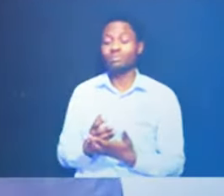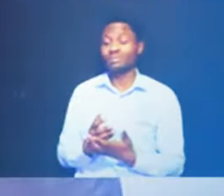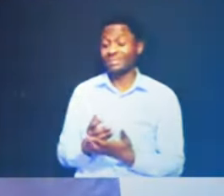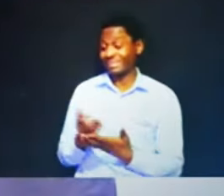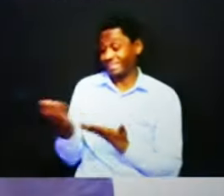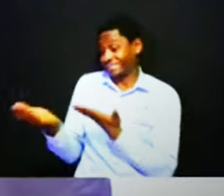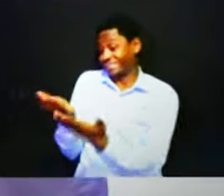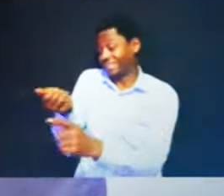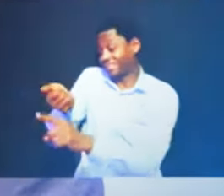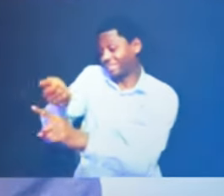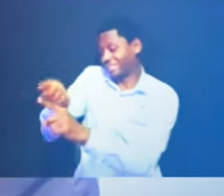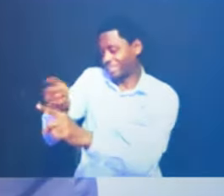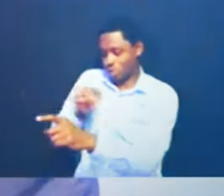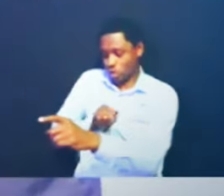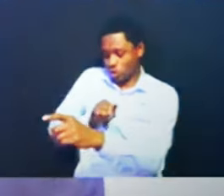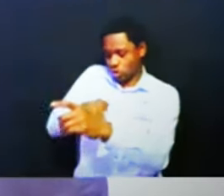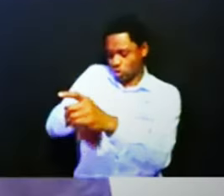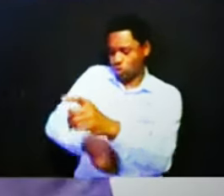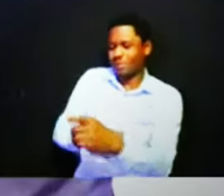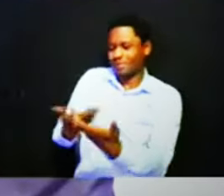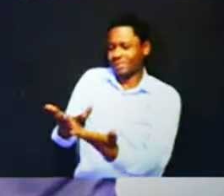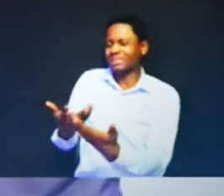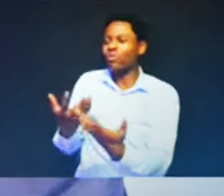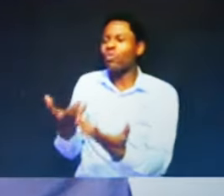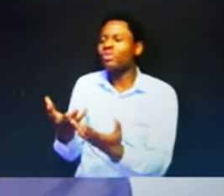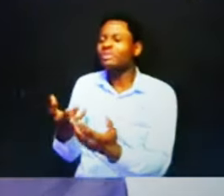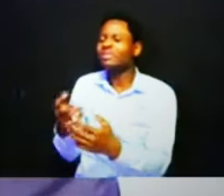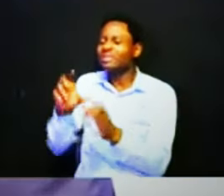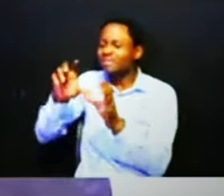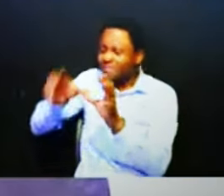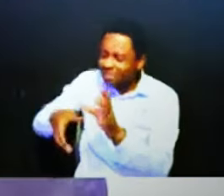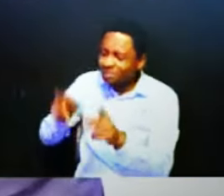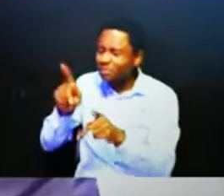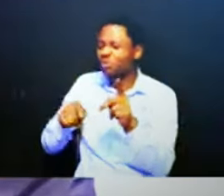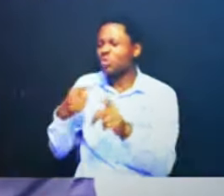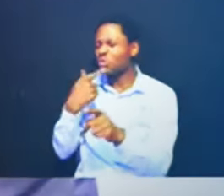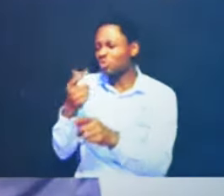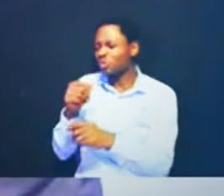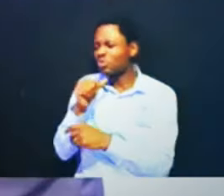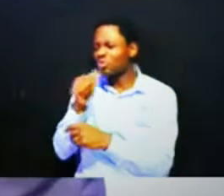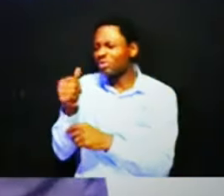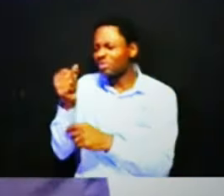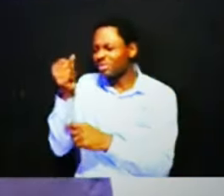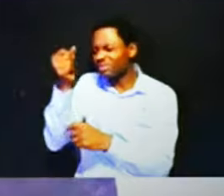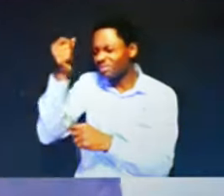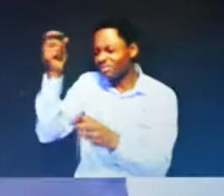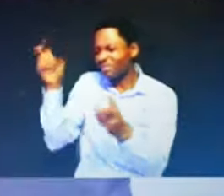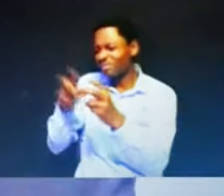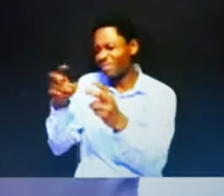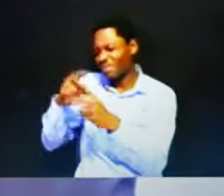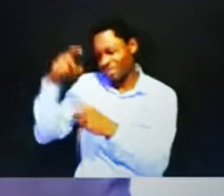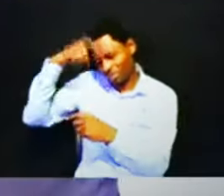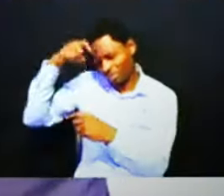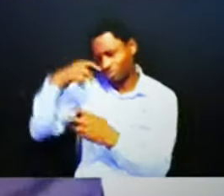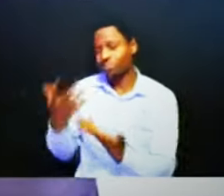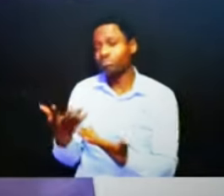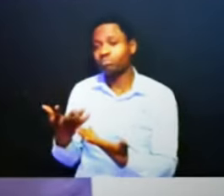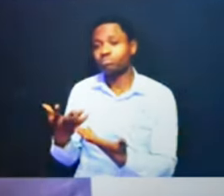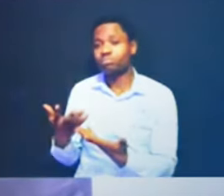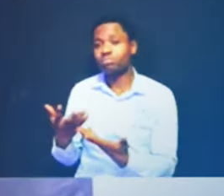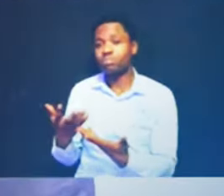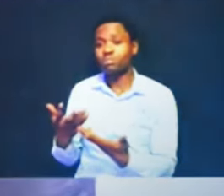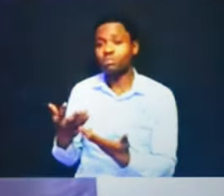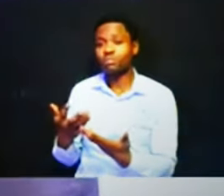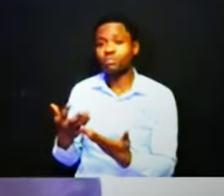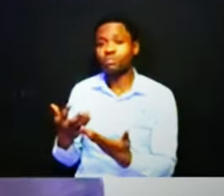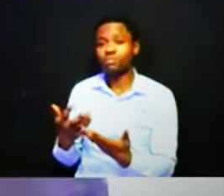one year funu, na what they tell my dad, any adokodoko sem dada, one nim bonnet no akoma. Sometimes people can